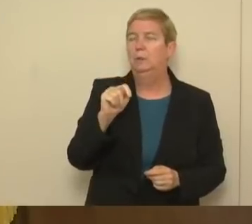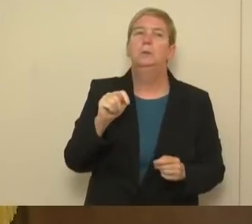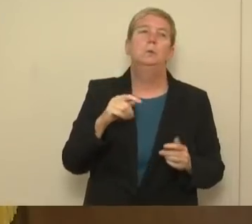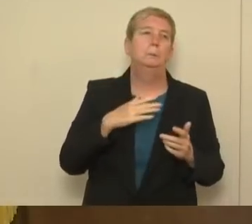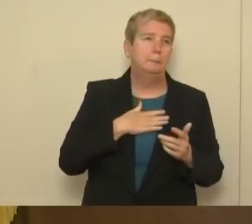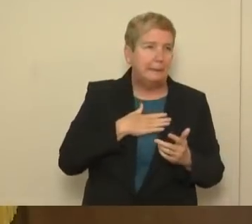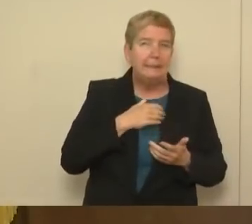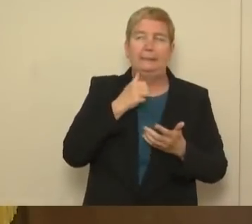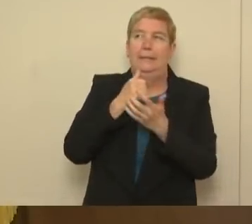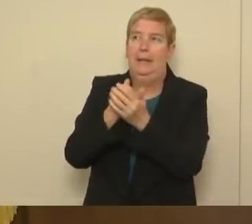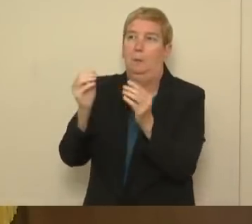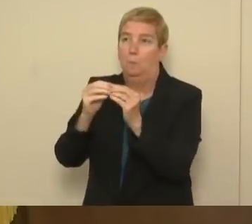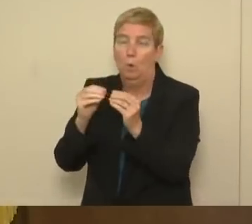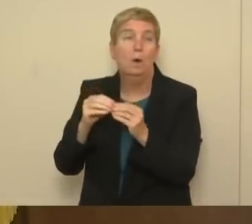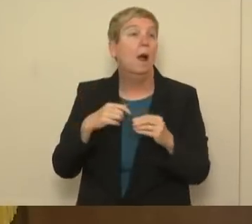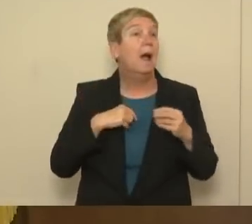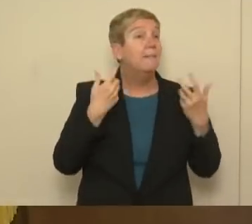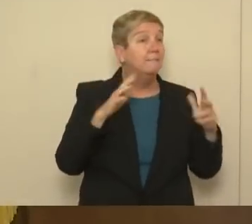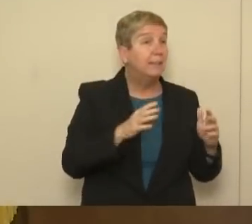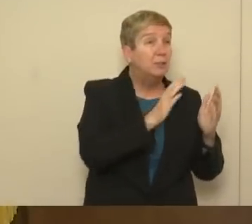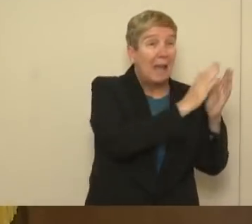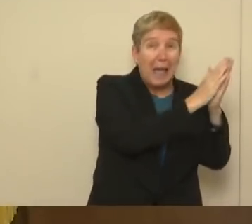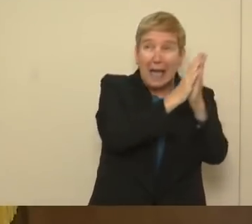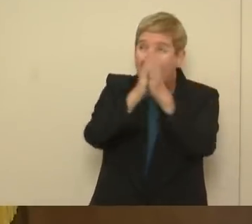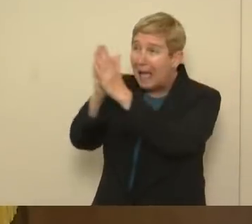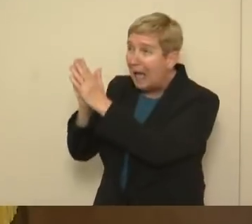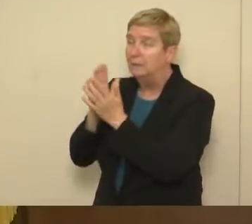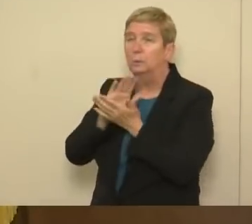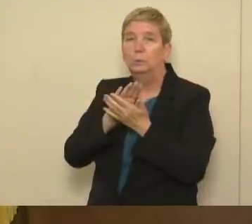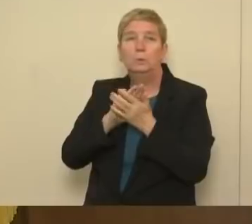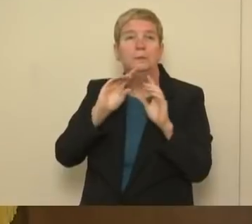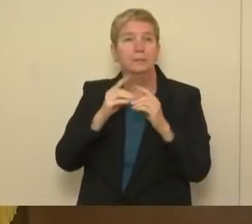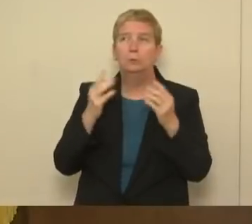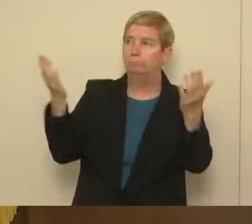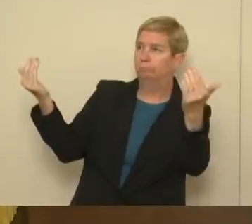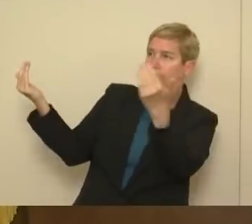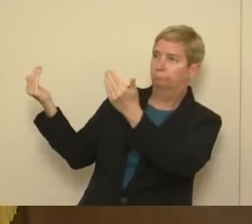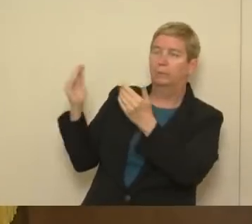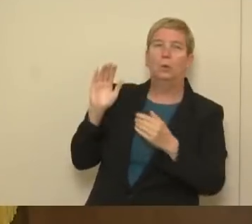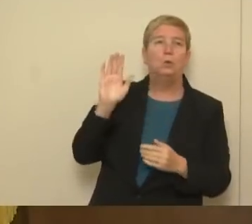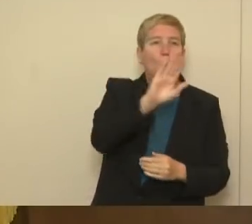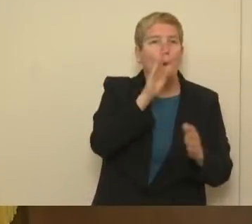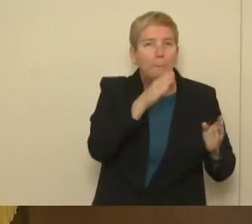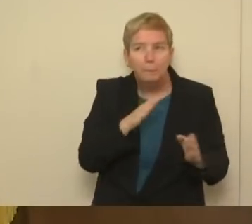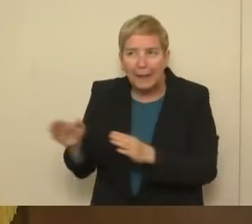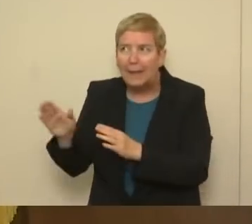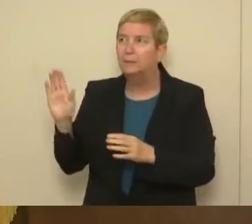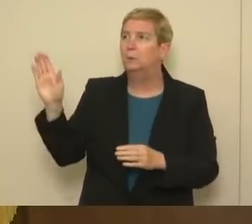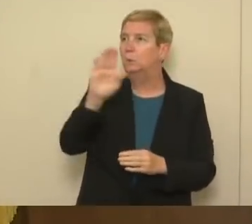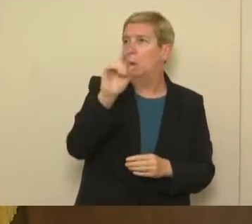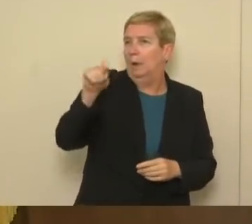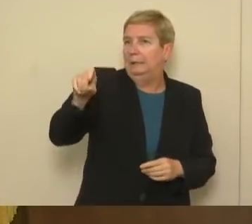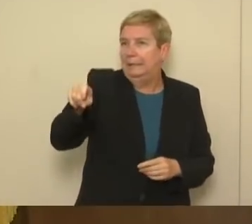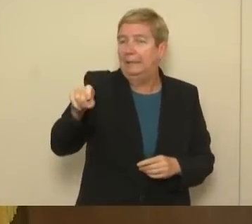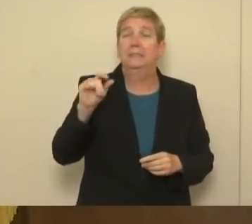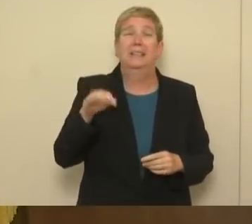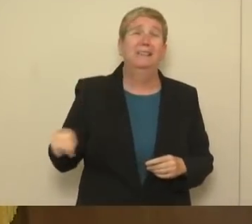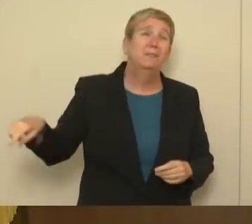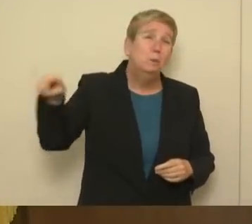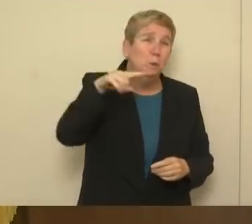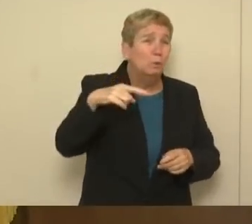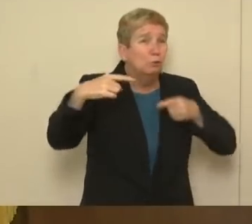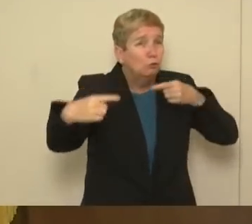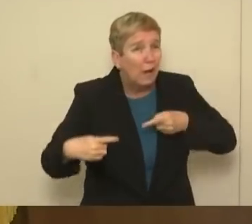single school district. Note that we've already started our distance learning. So if schools are really struggling, and many of them